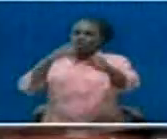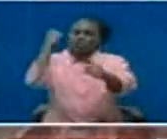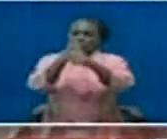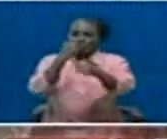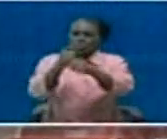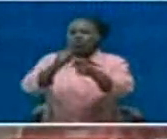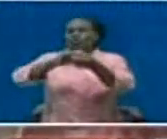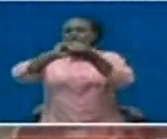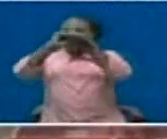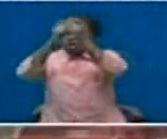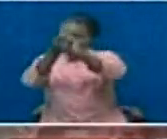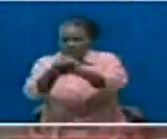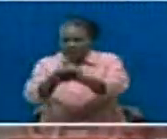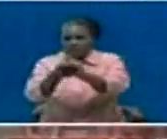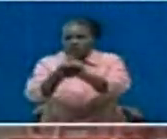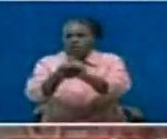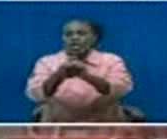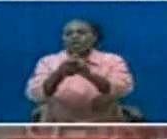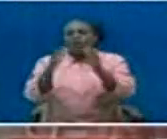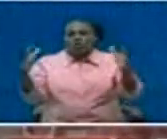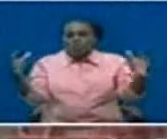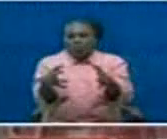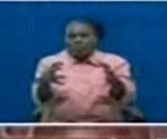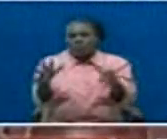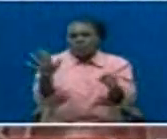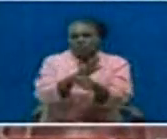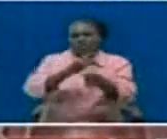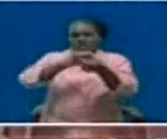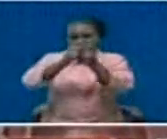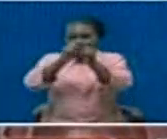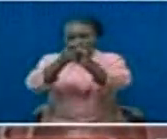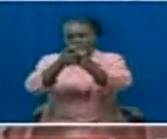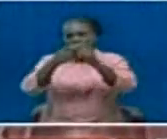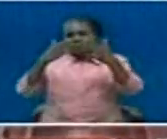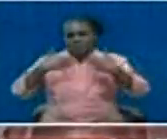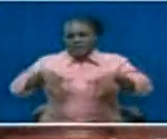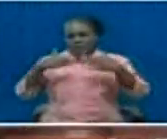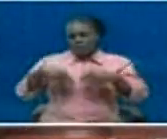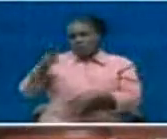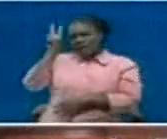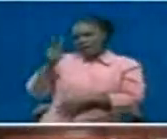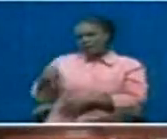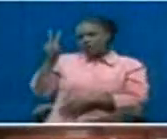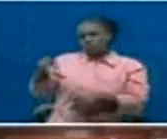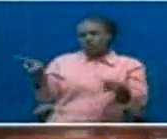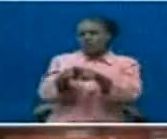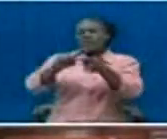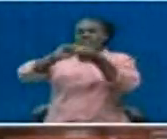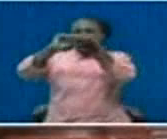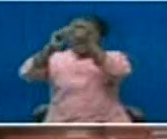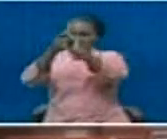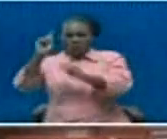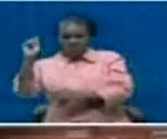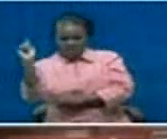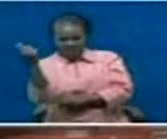guys, you have Thank to change you. This whole generation, huh? Yes. Change them. Thank you. Change them. Thank and you. Change people's attitudes. Yes. Thank Sio. You. Thank you. Yes. Transform Kenya. That's